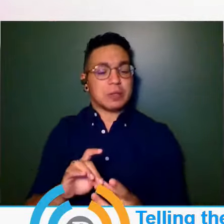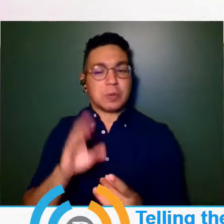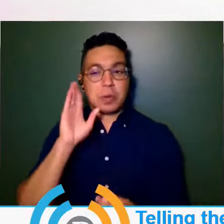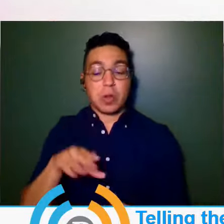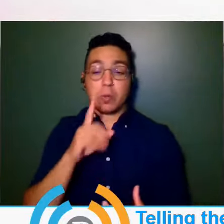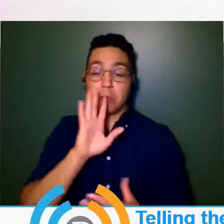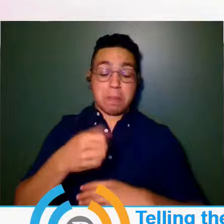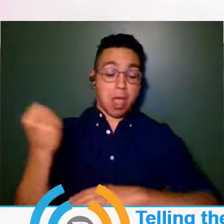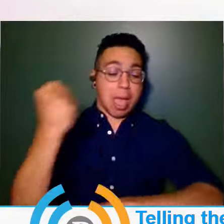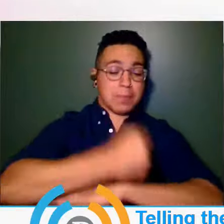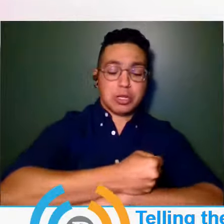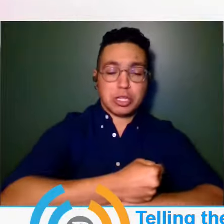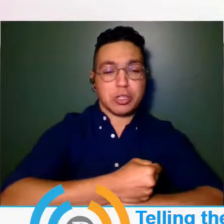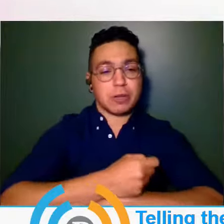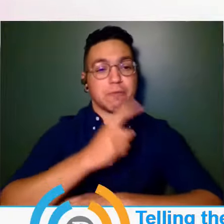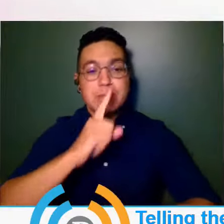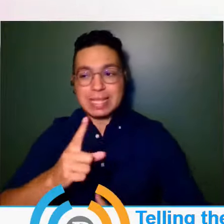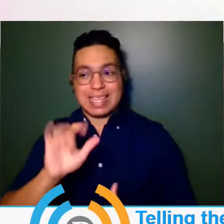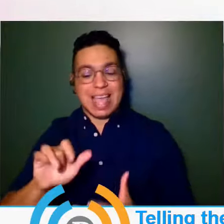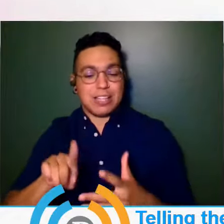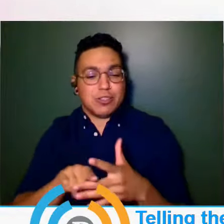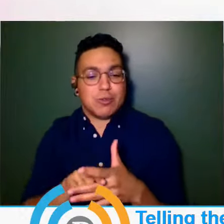really a conversation starter of